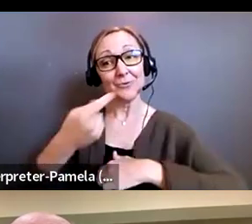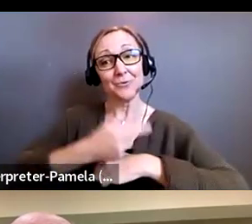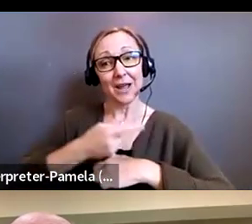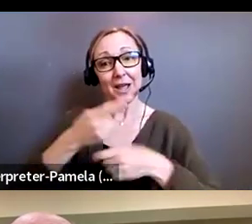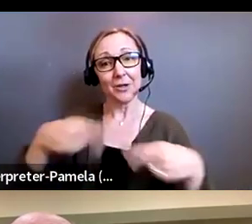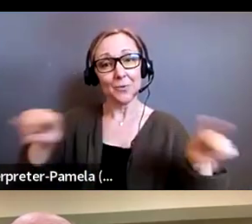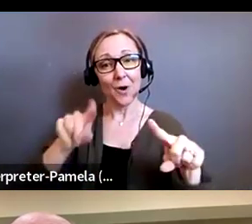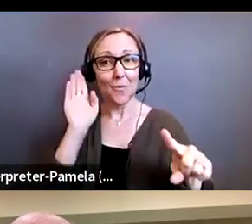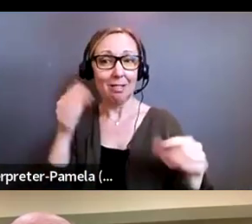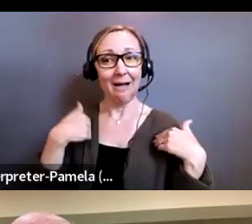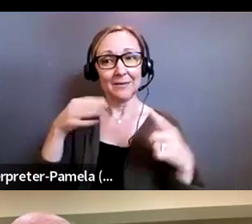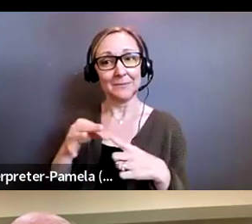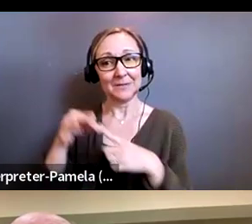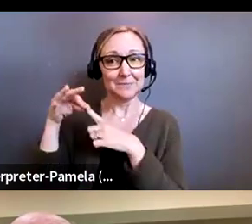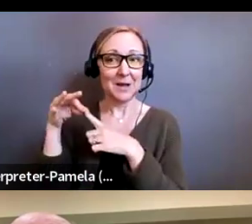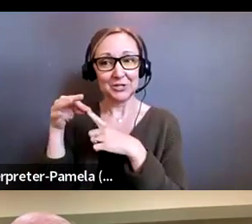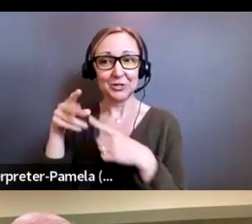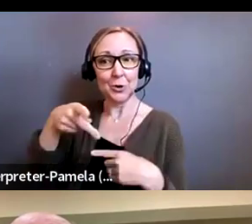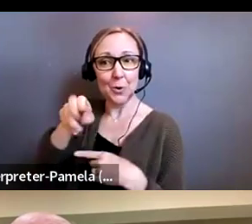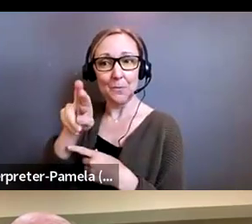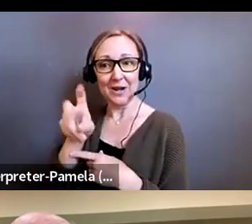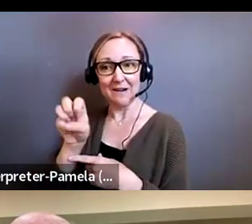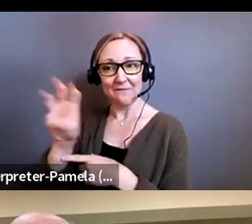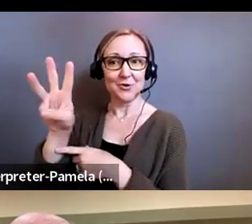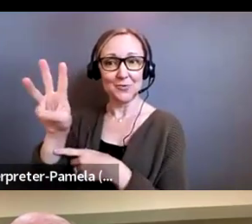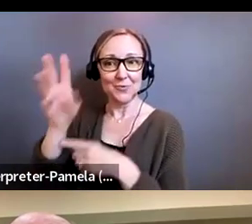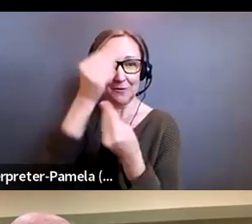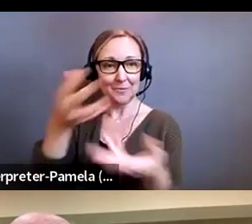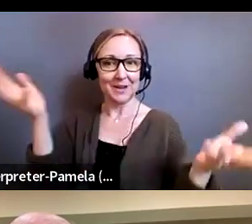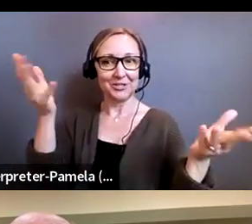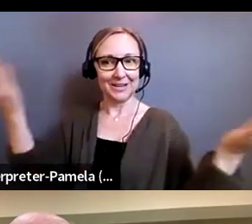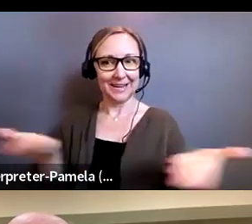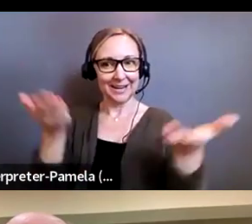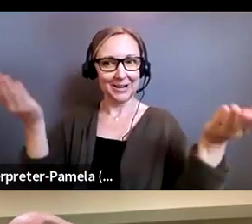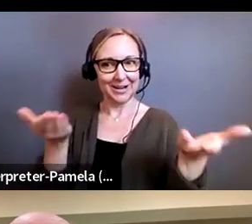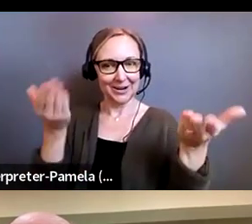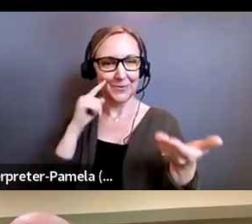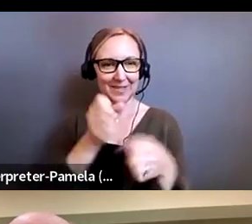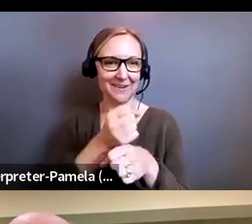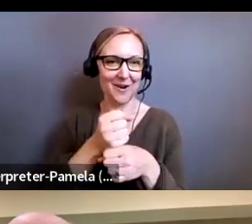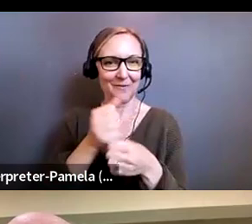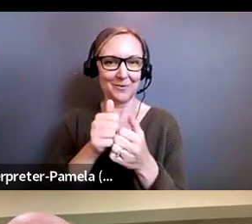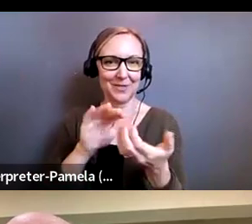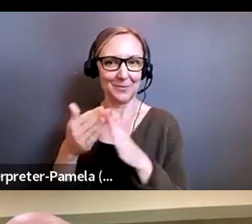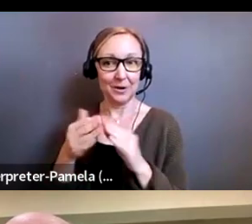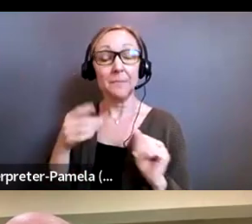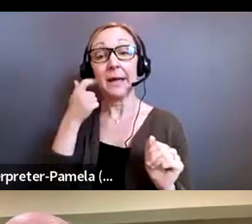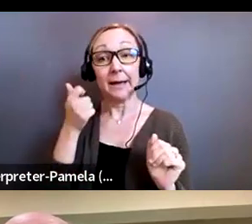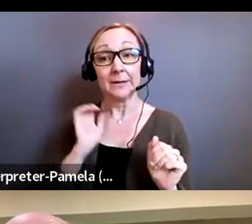get some special preview information here at Coffee with Community Services because the department has